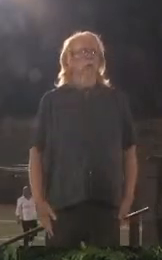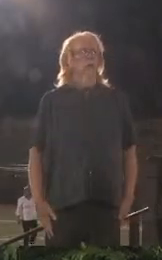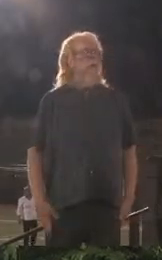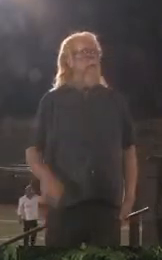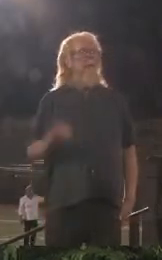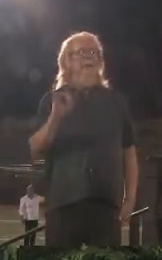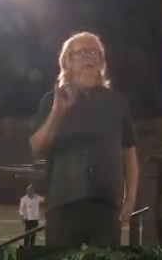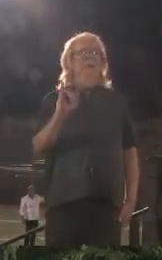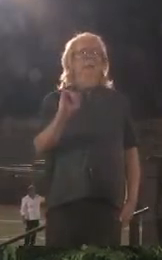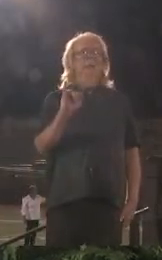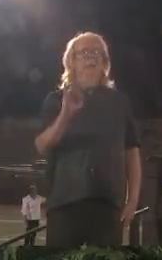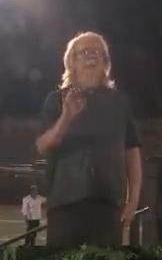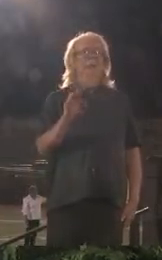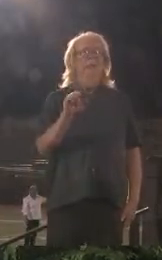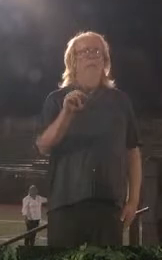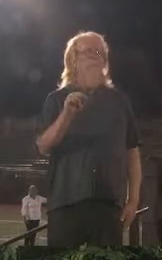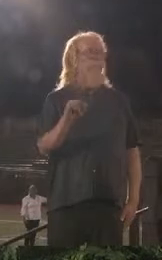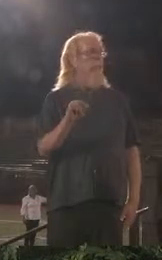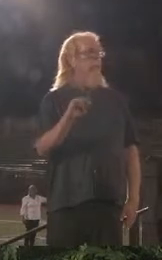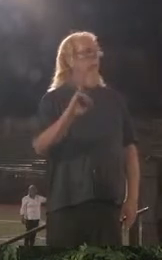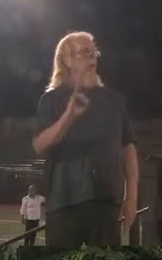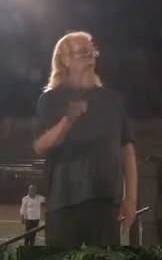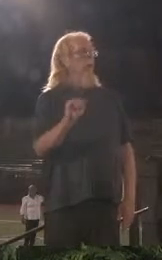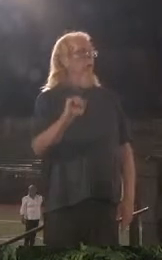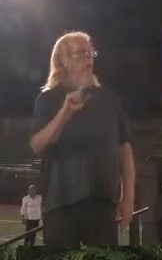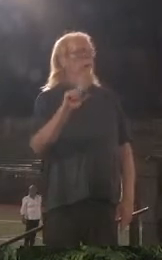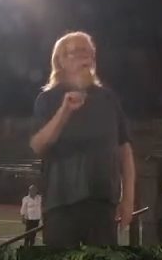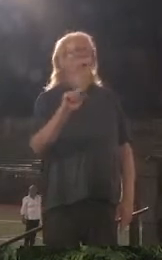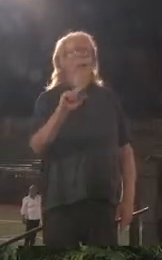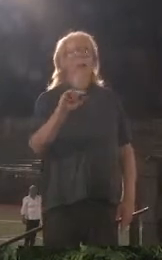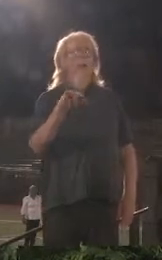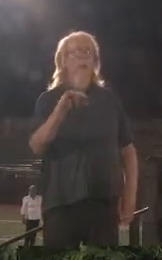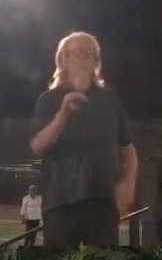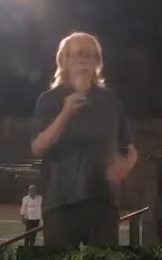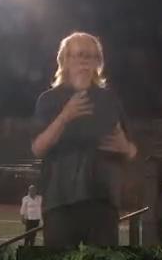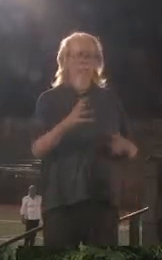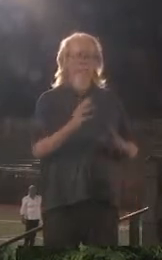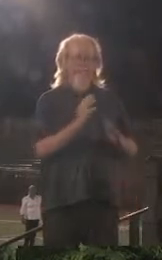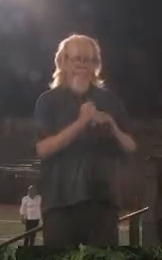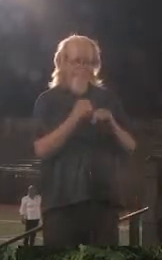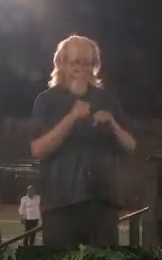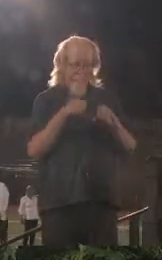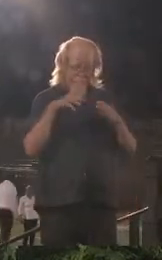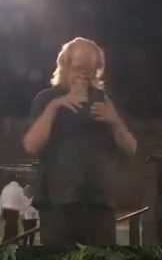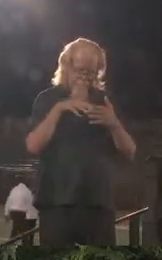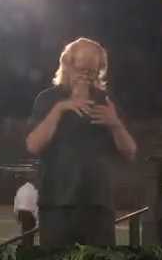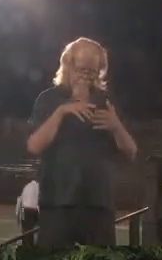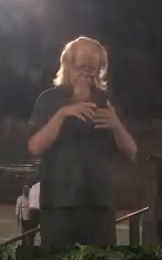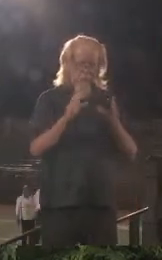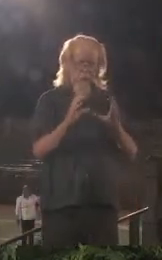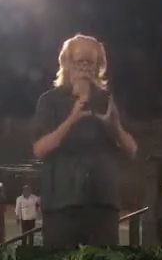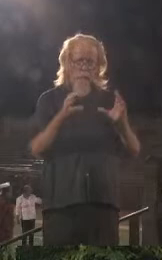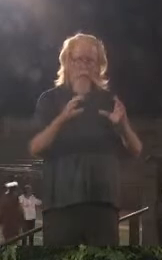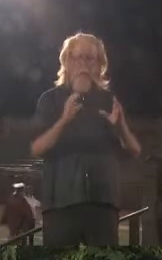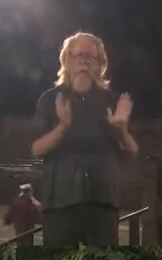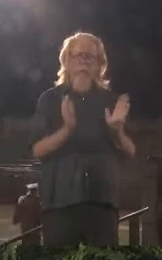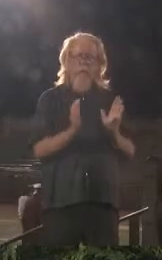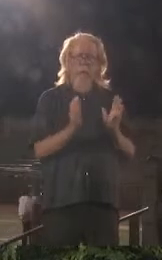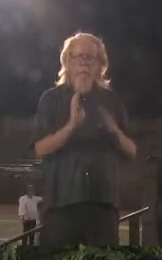Efren Jaramillo IV earned certification in Entrepreneurship and Small Business.